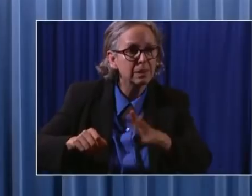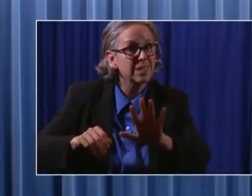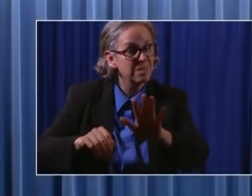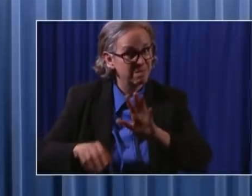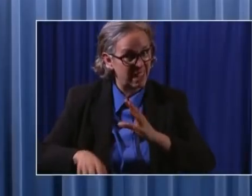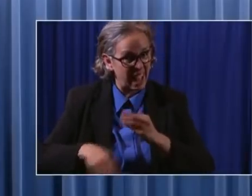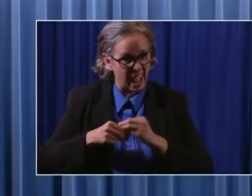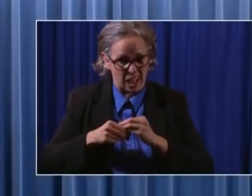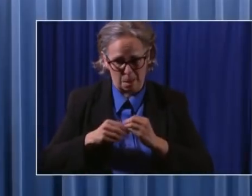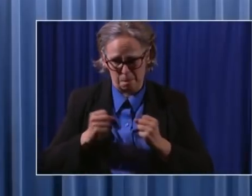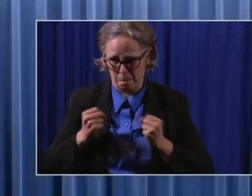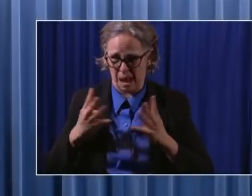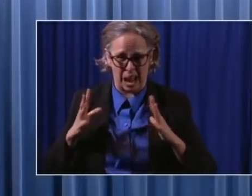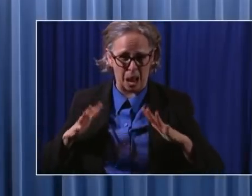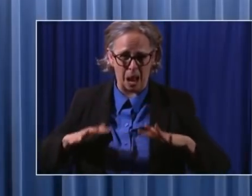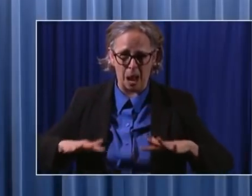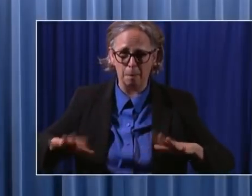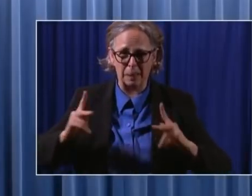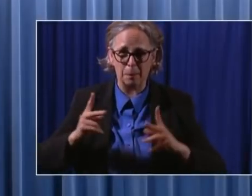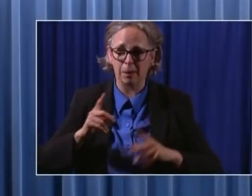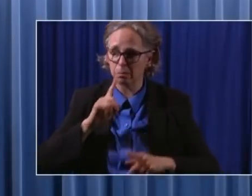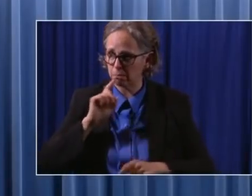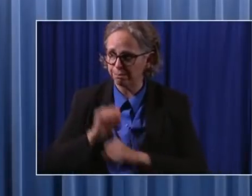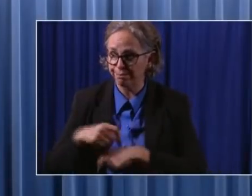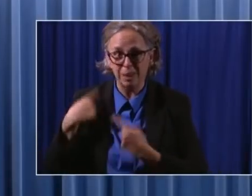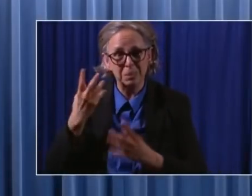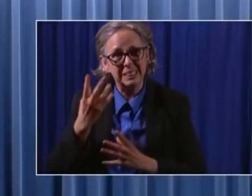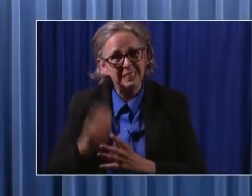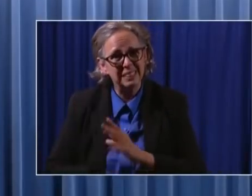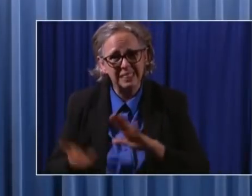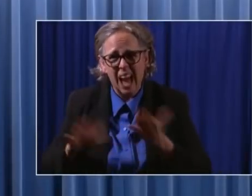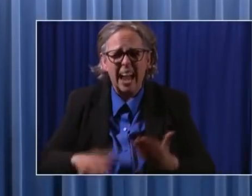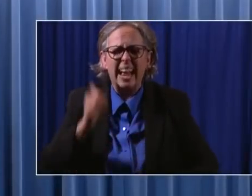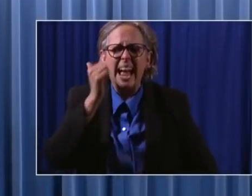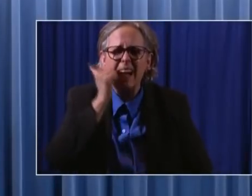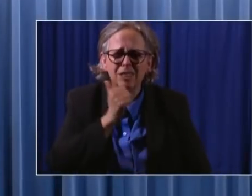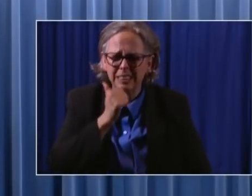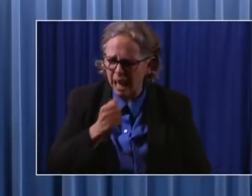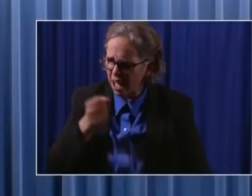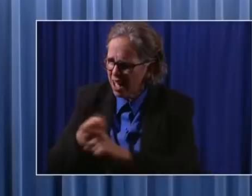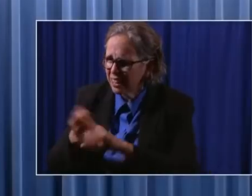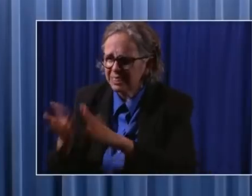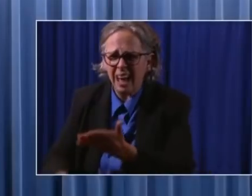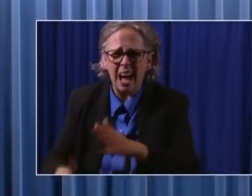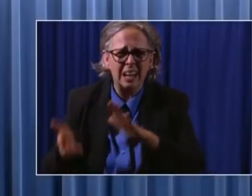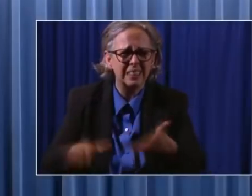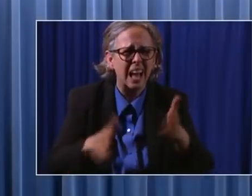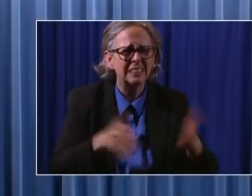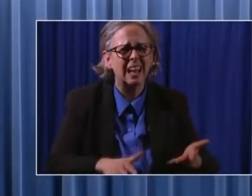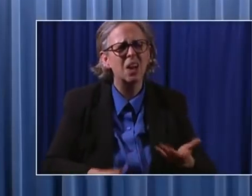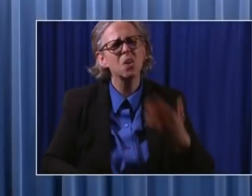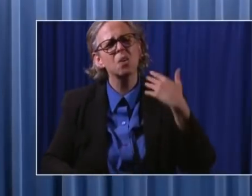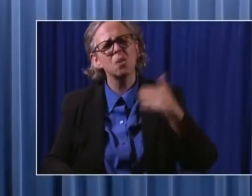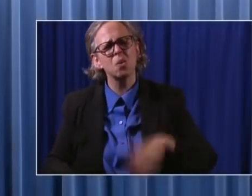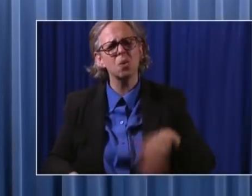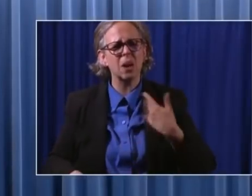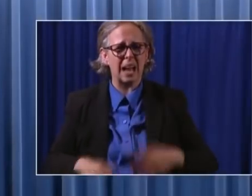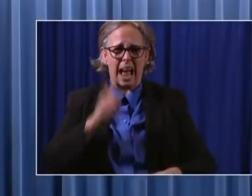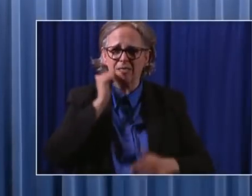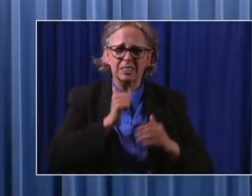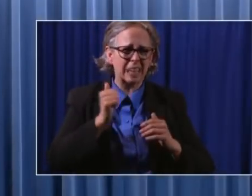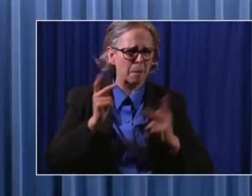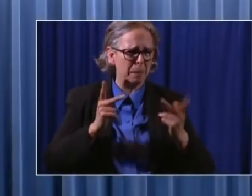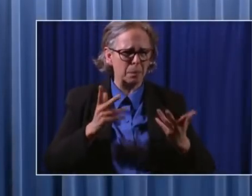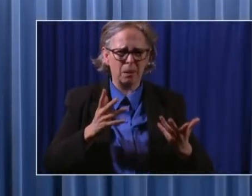day, and we not only have people who are dying, we have people who have long-term